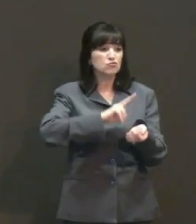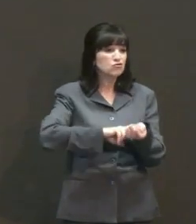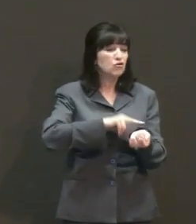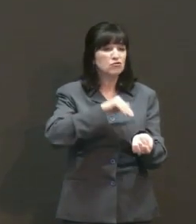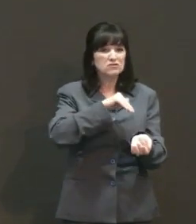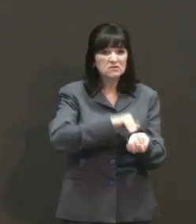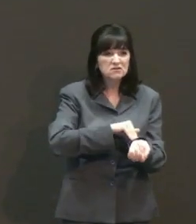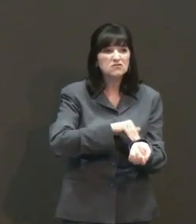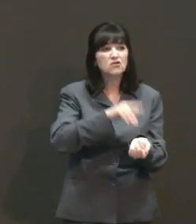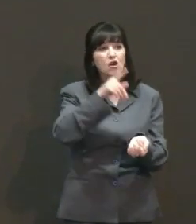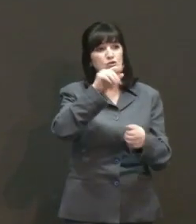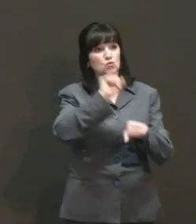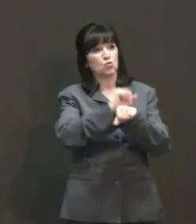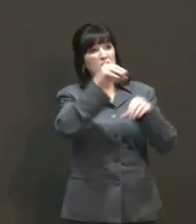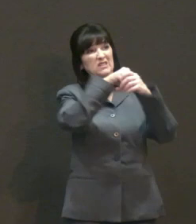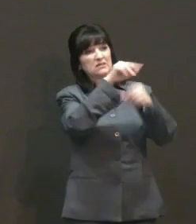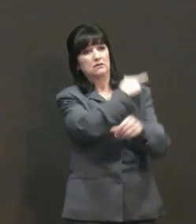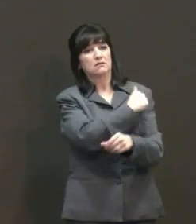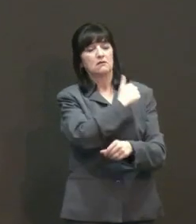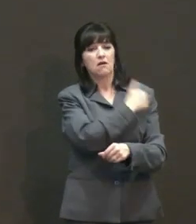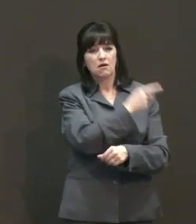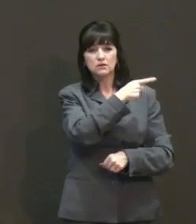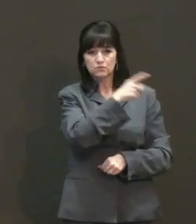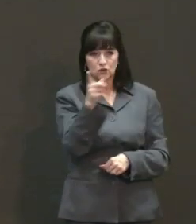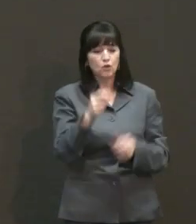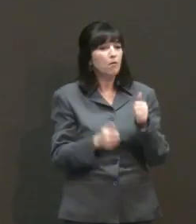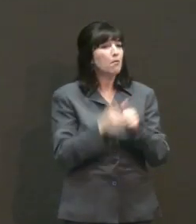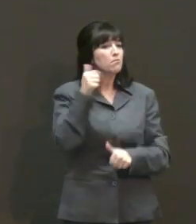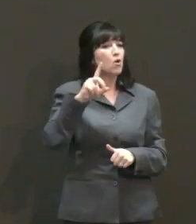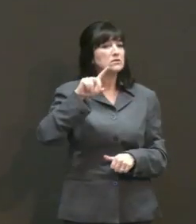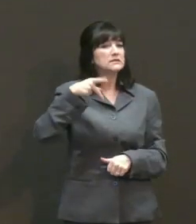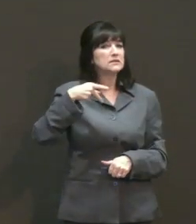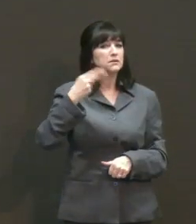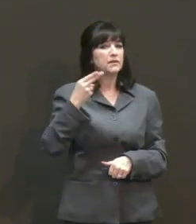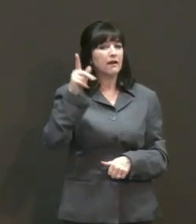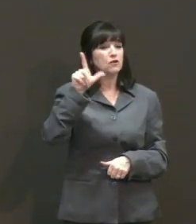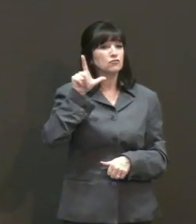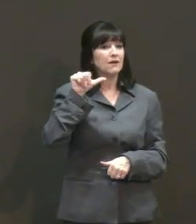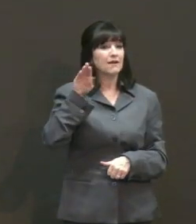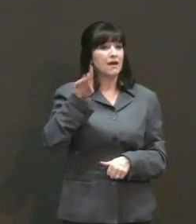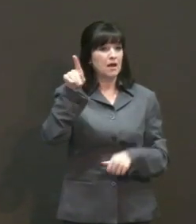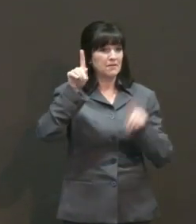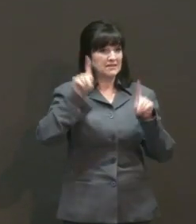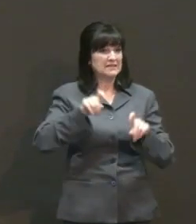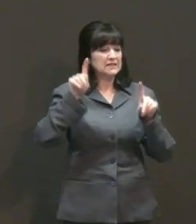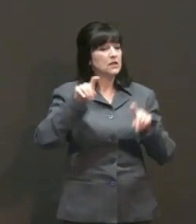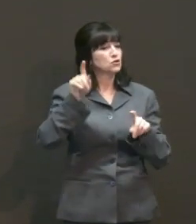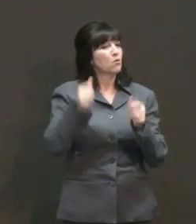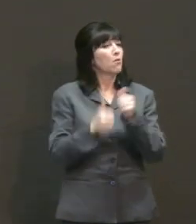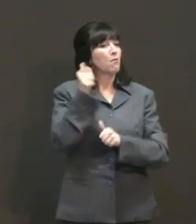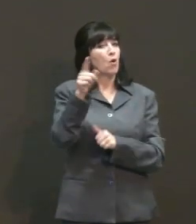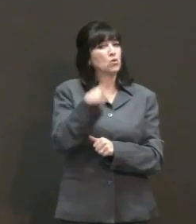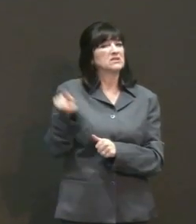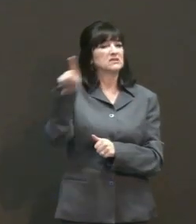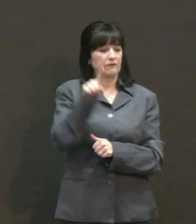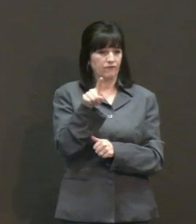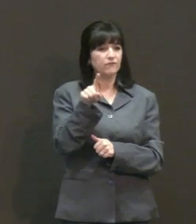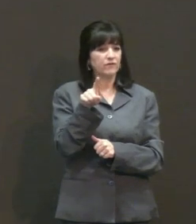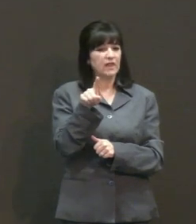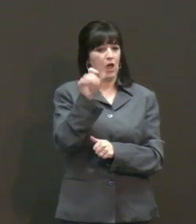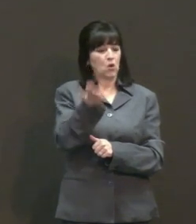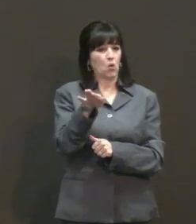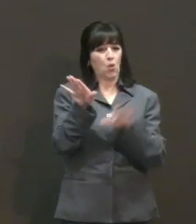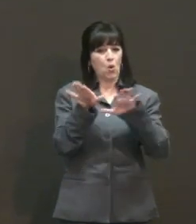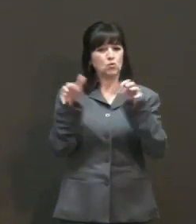So most of the DPH lab tests that you see there are among those highest priority